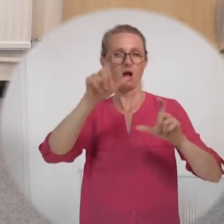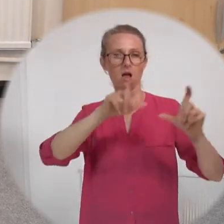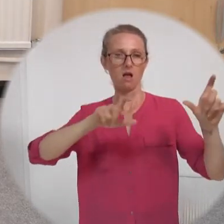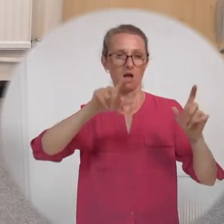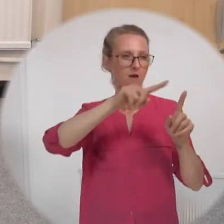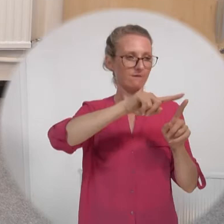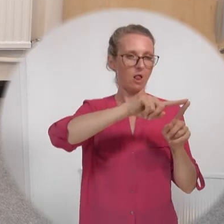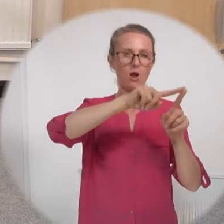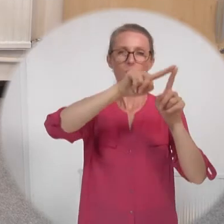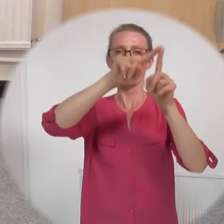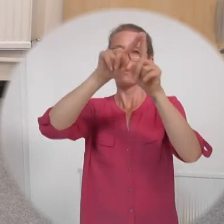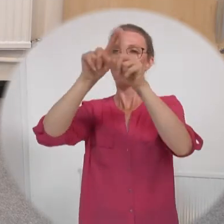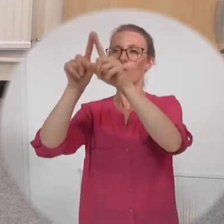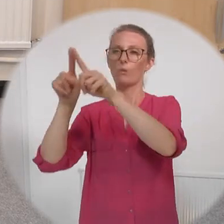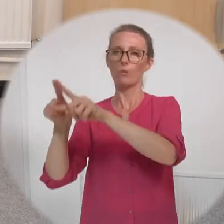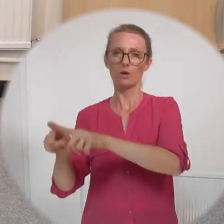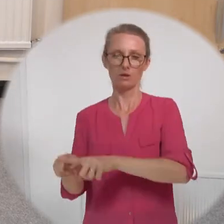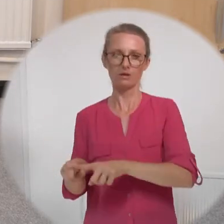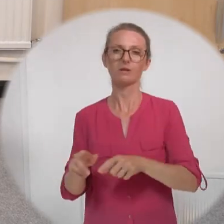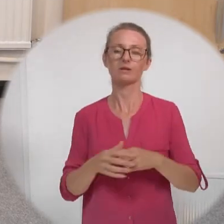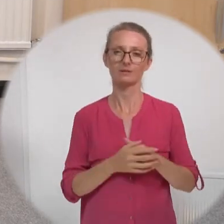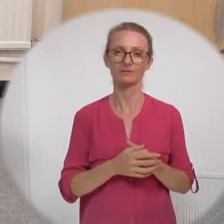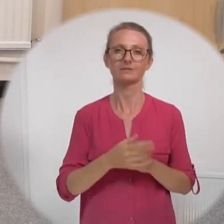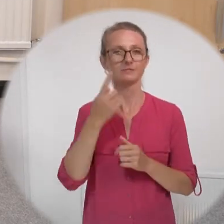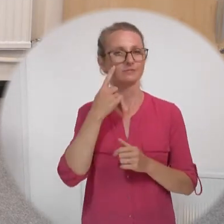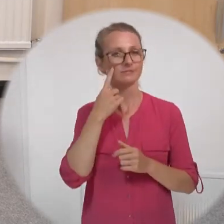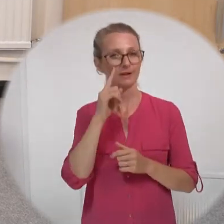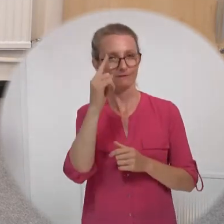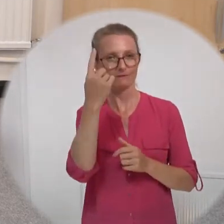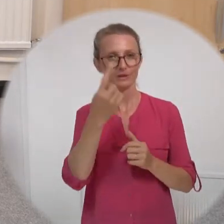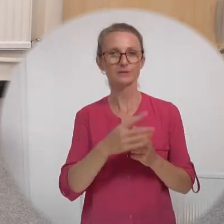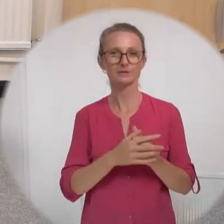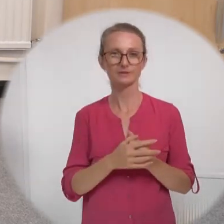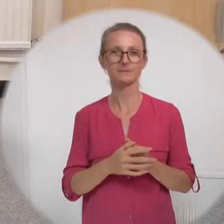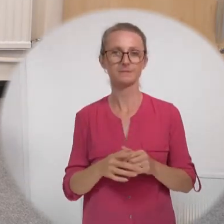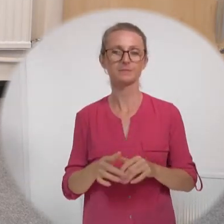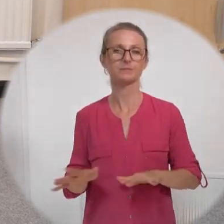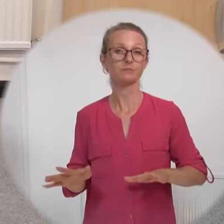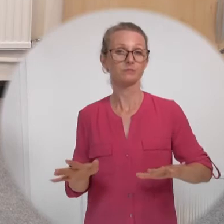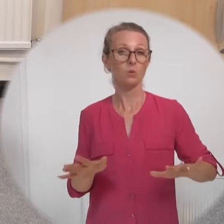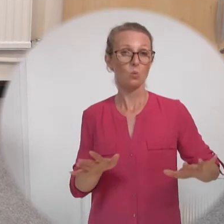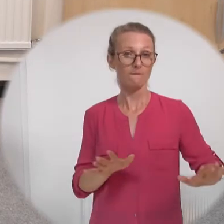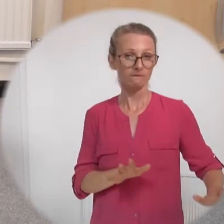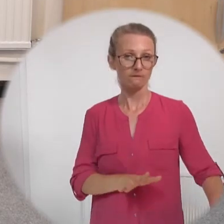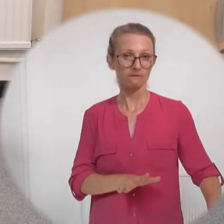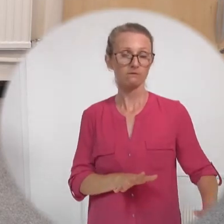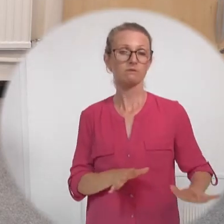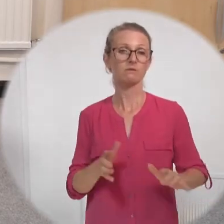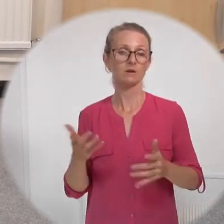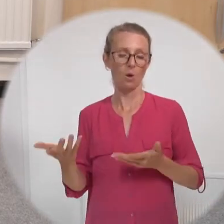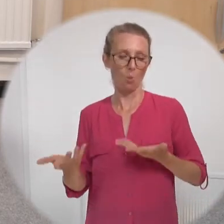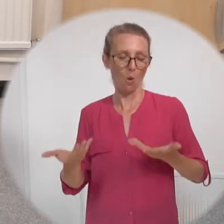image. So just have a look. So I'll transfer my weight, and